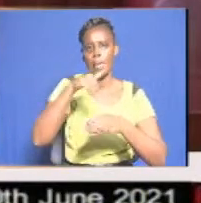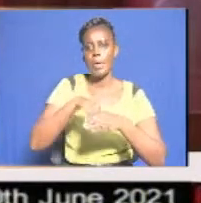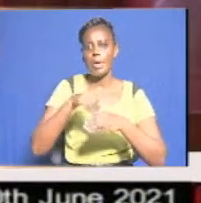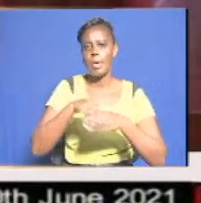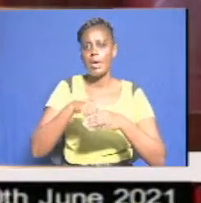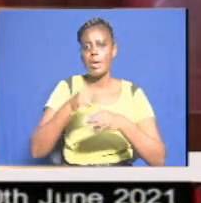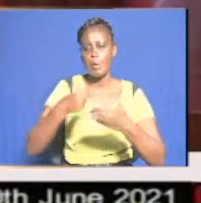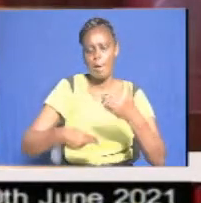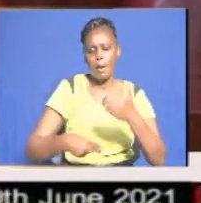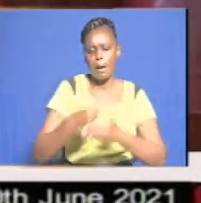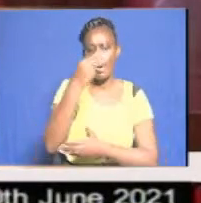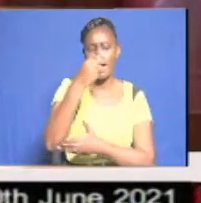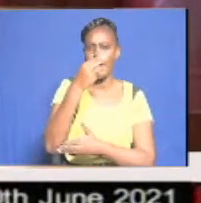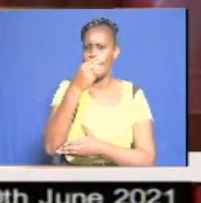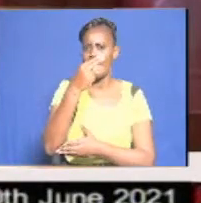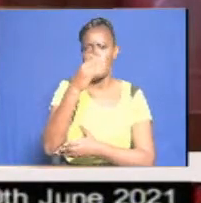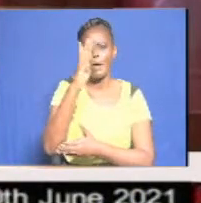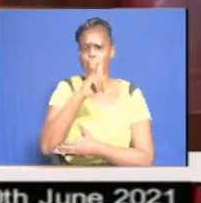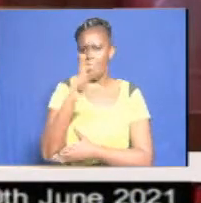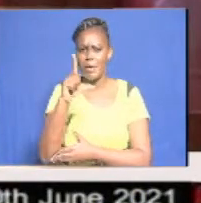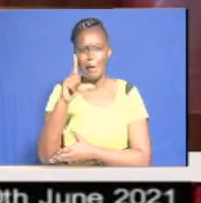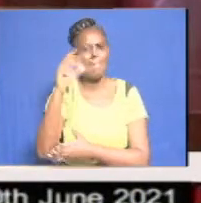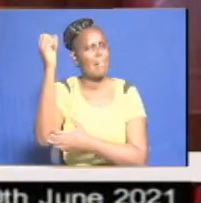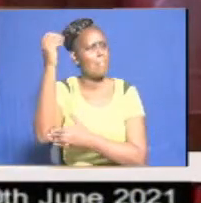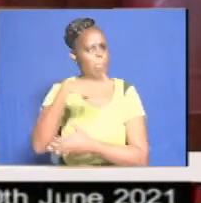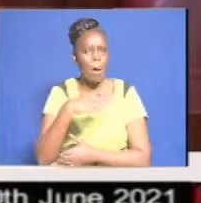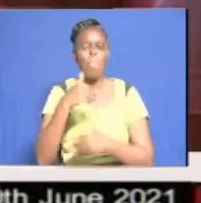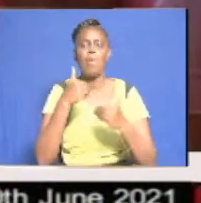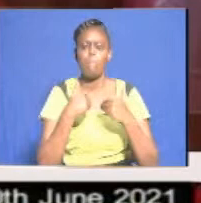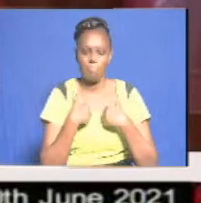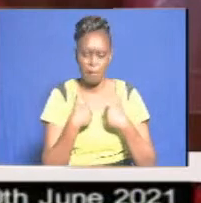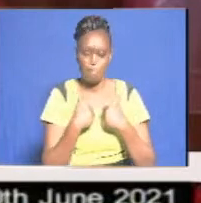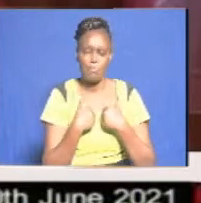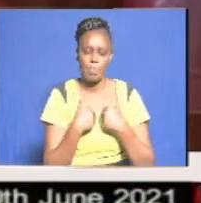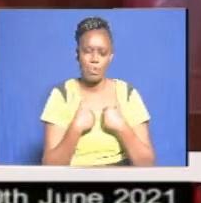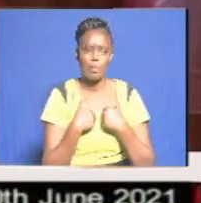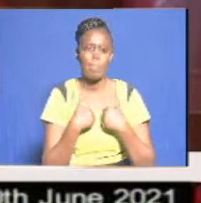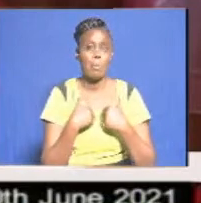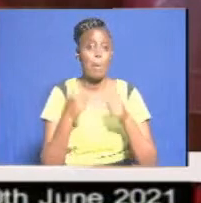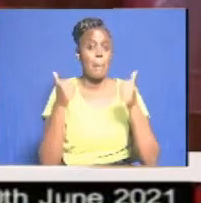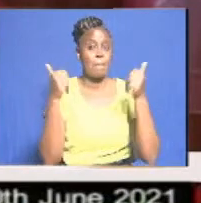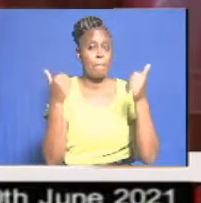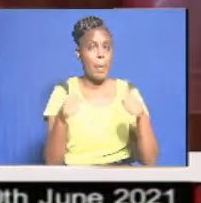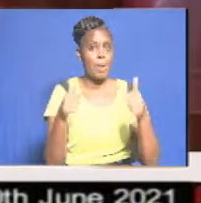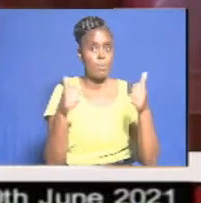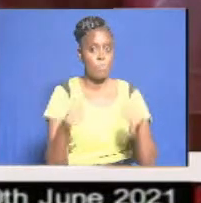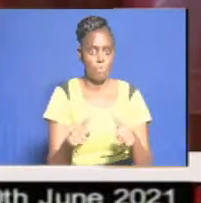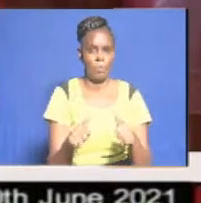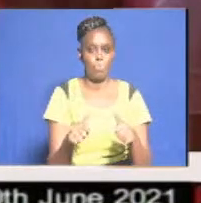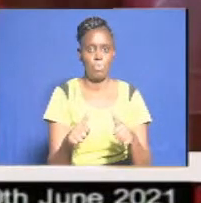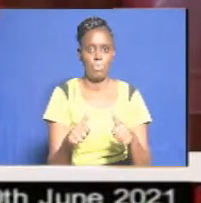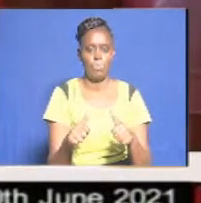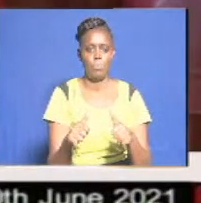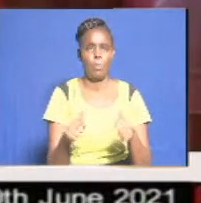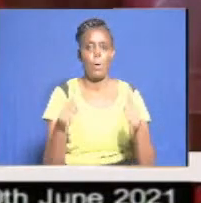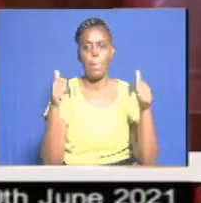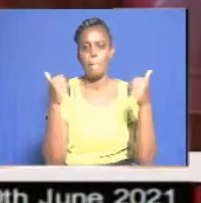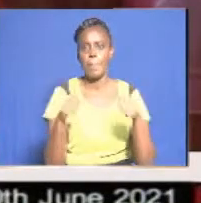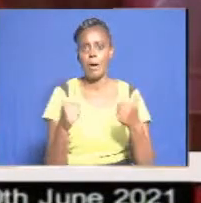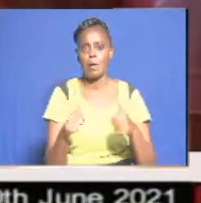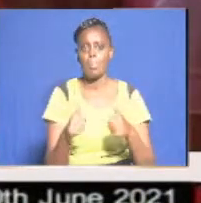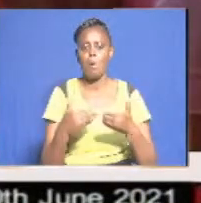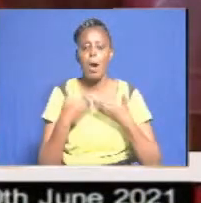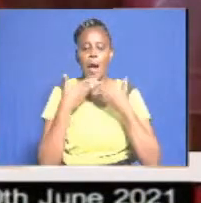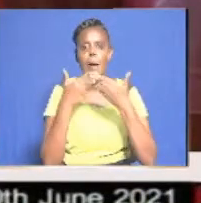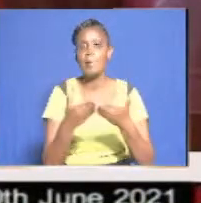high electricity bill. Speaker, I'm yet to get a reply from